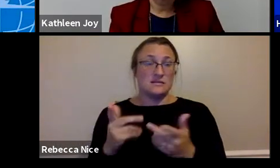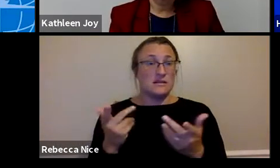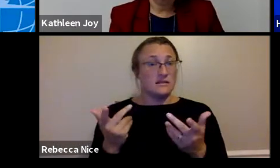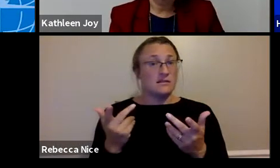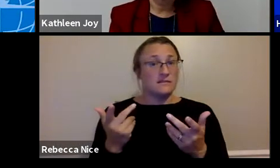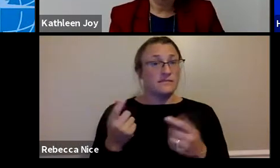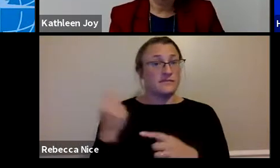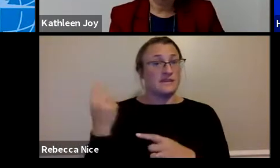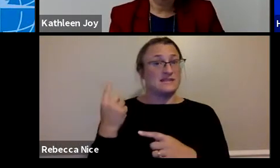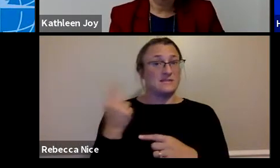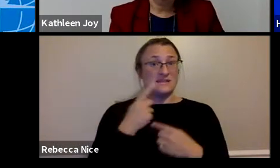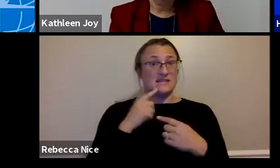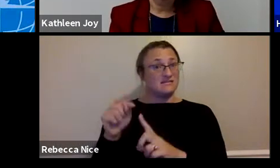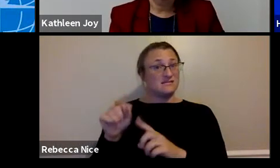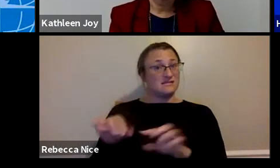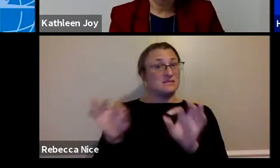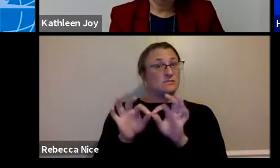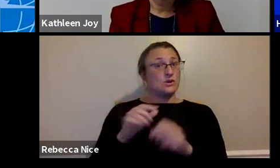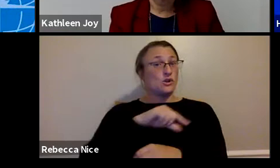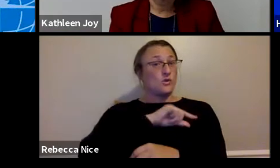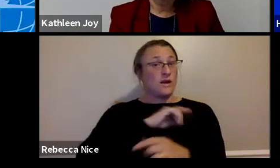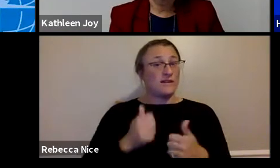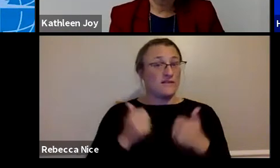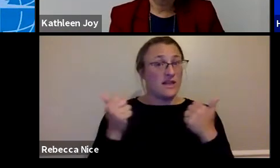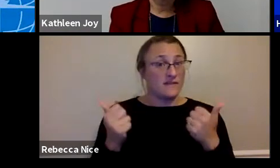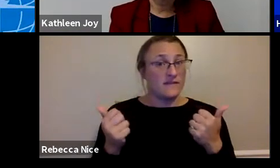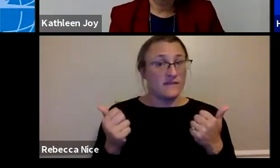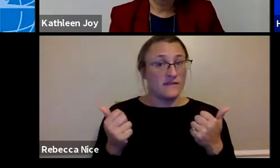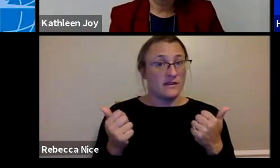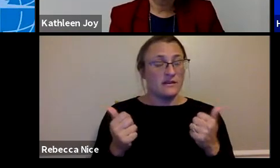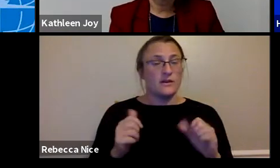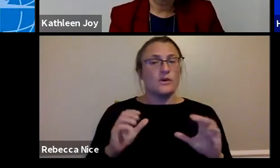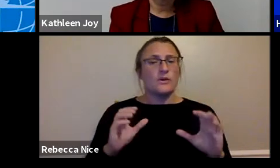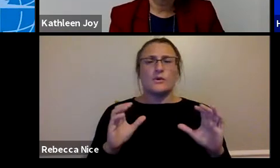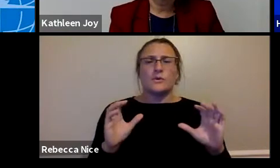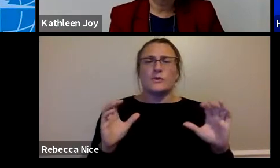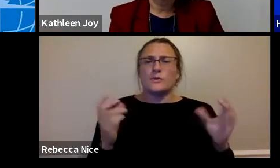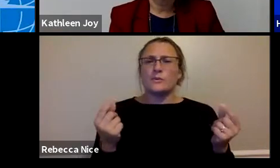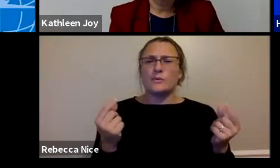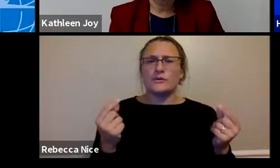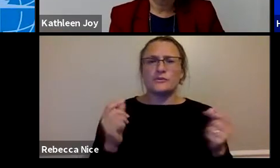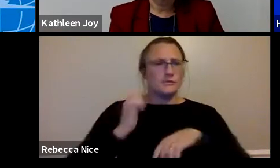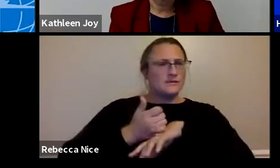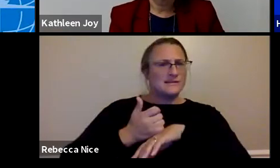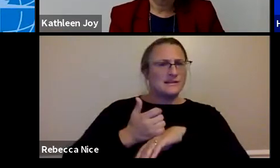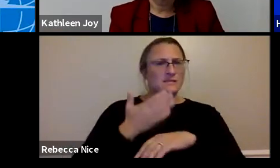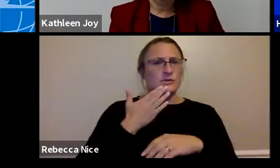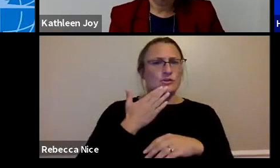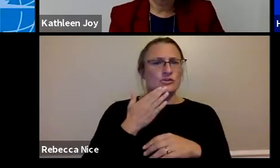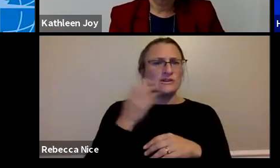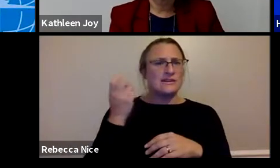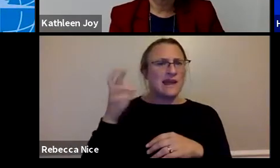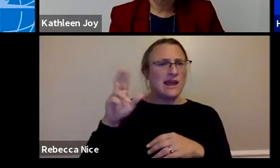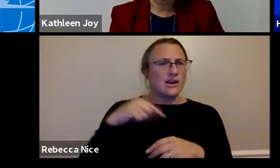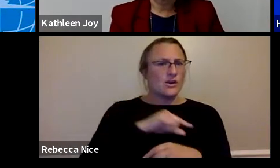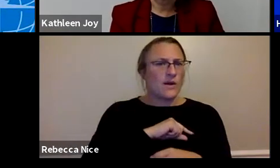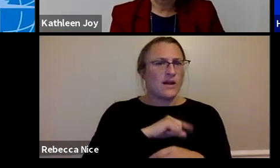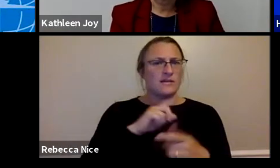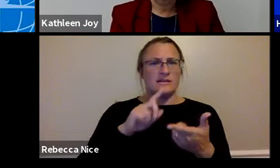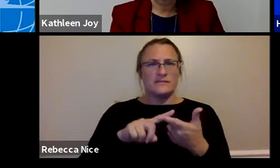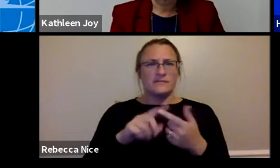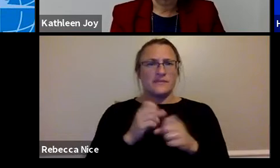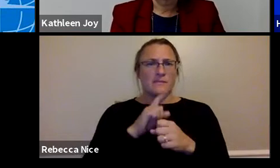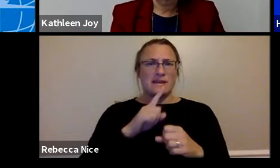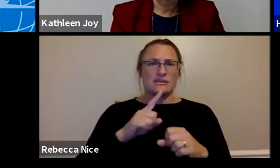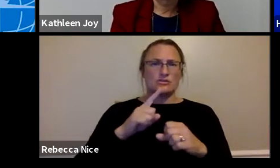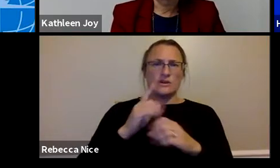as quality of life. What are we doing to have it in place in regards to air quality? What are we doing to make sure that everyone is